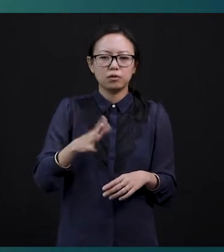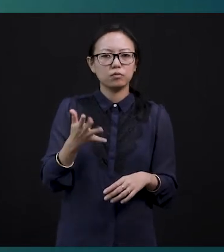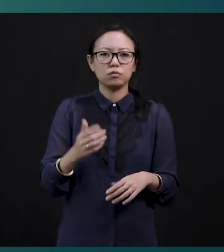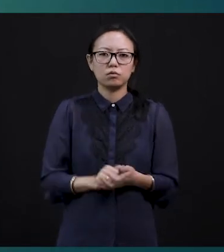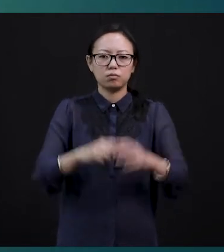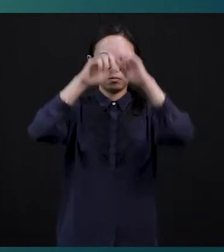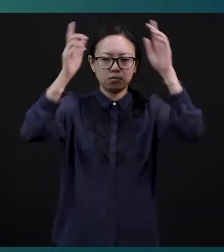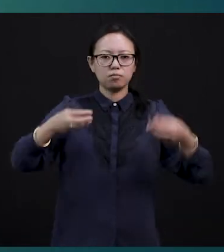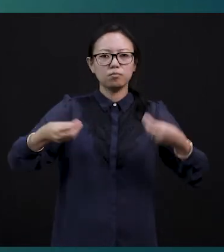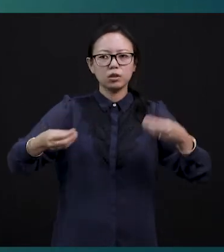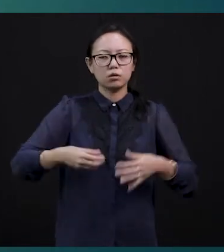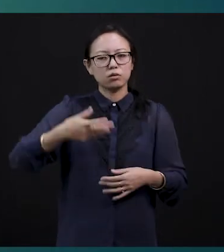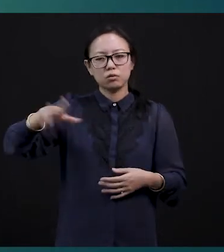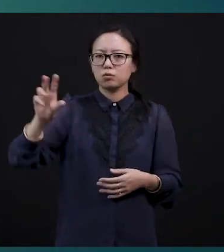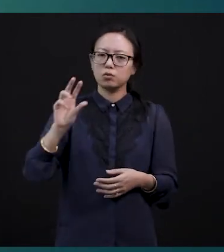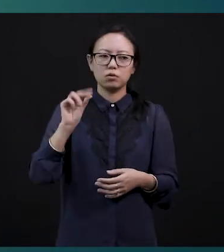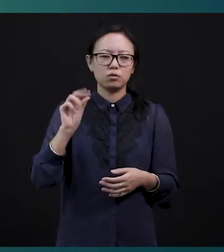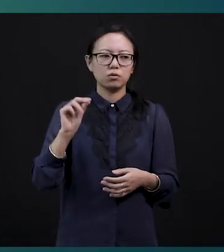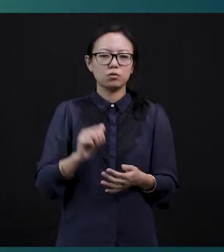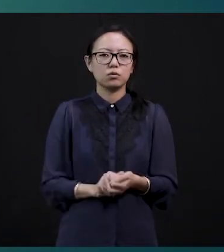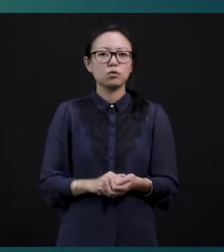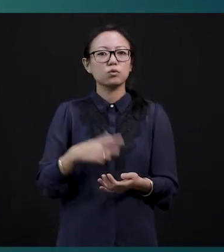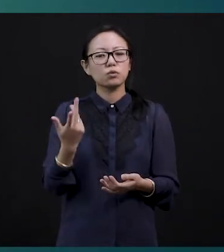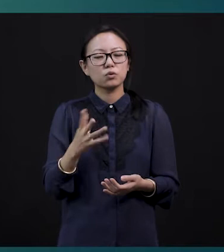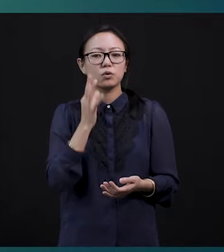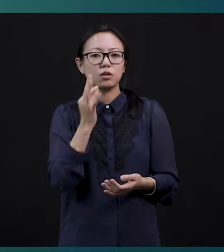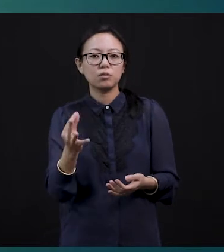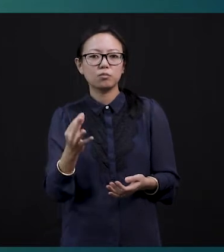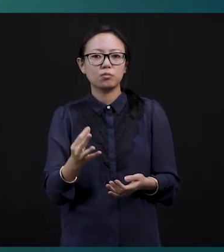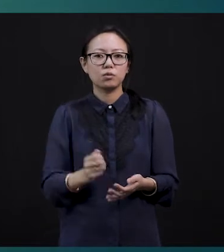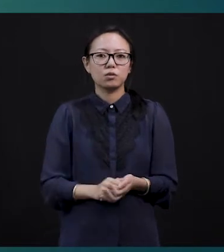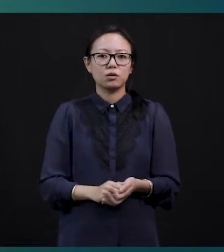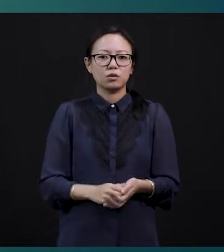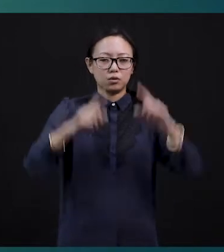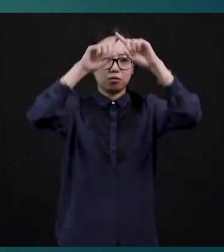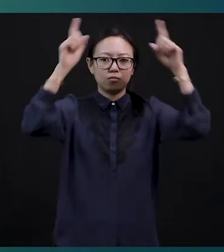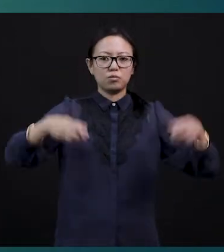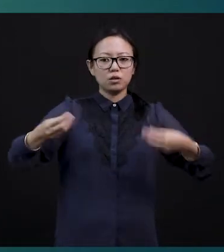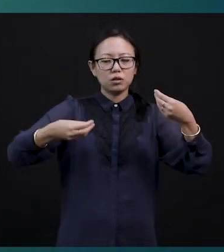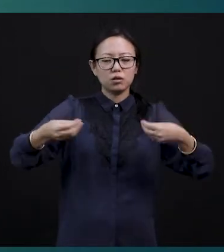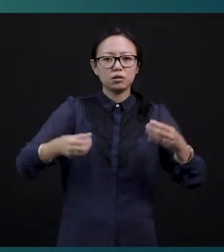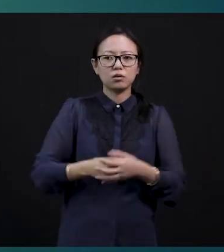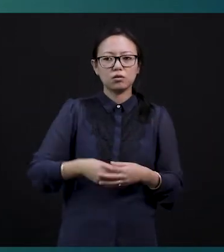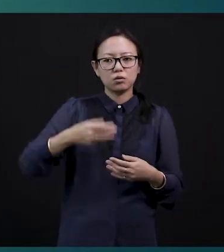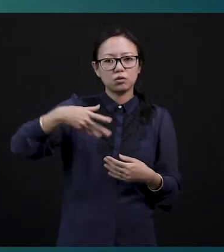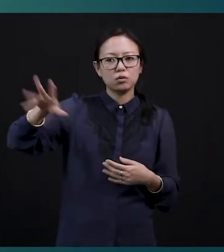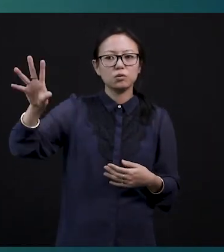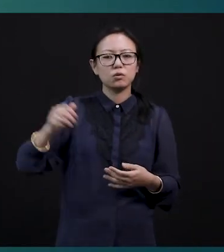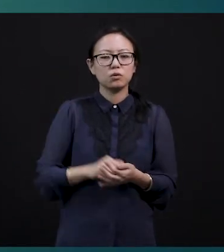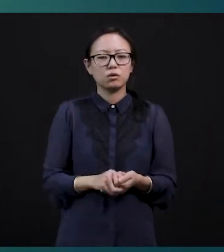first factor that is responsible for all of us to be going to the market is the income, the